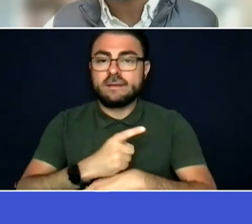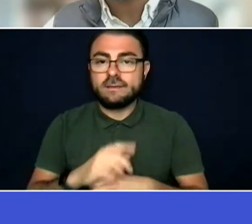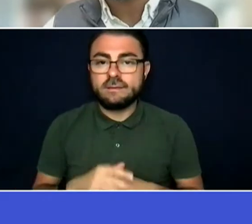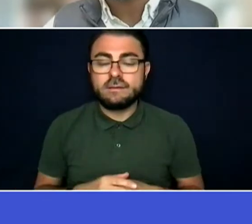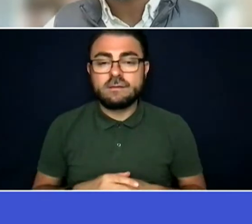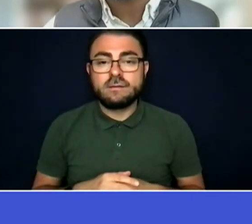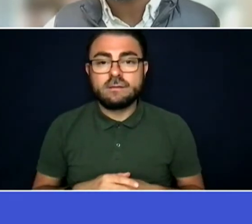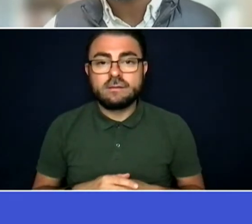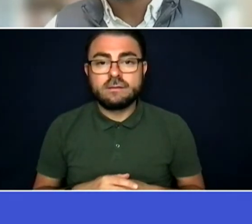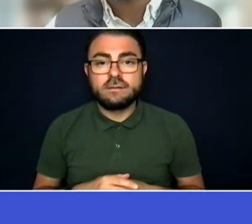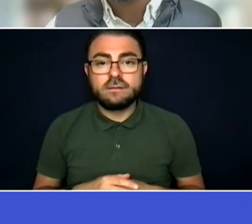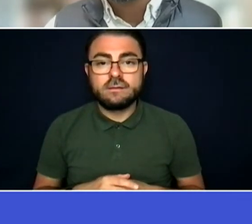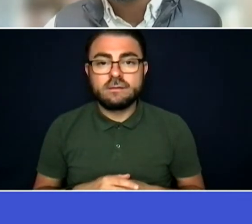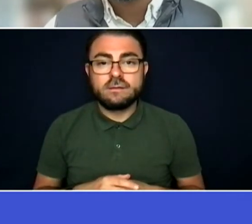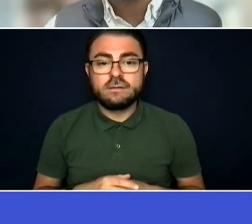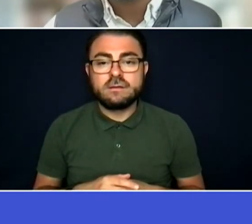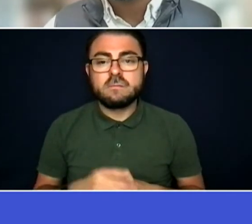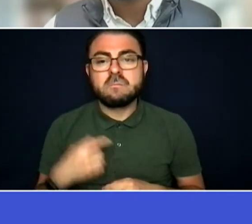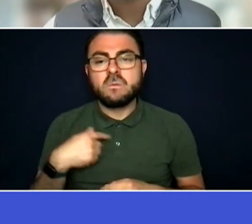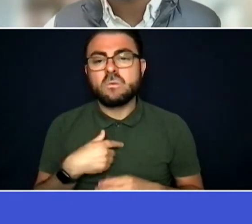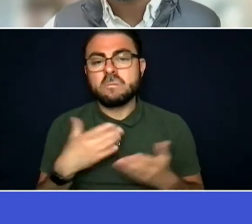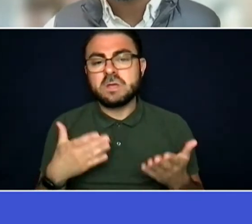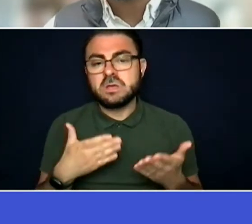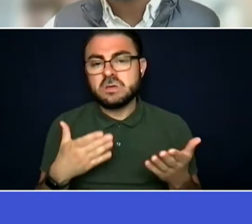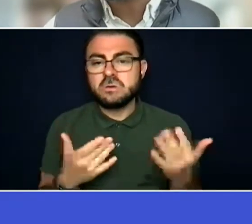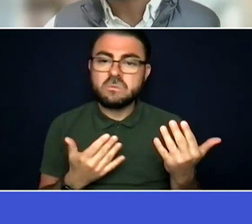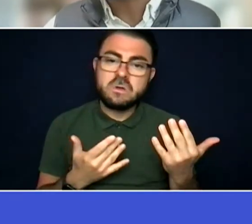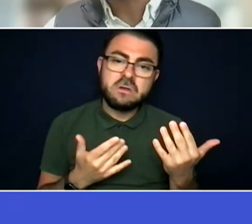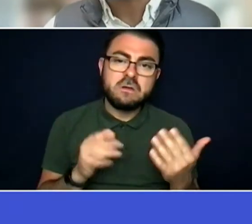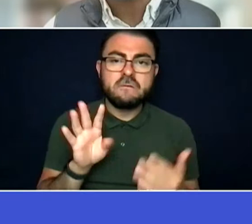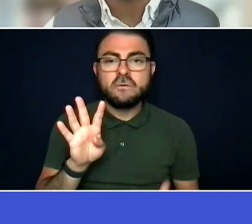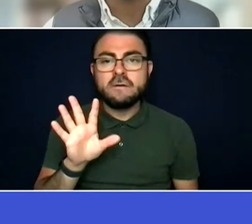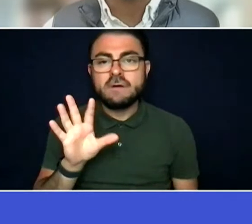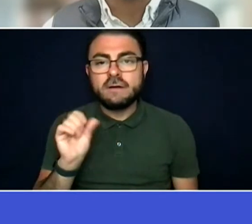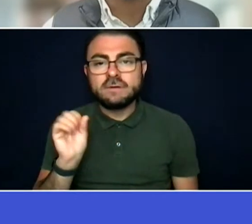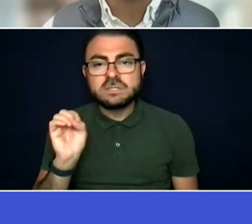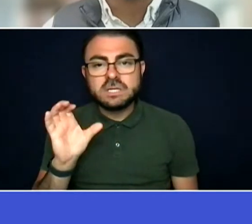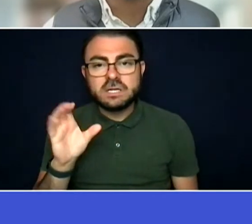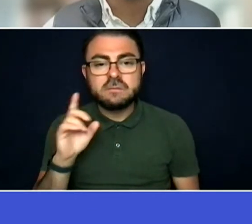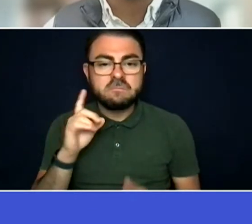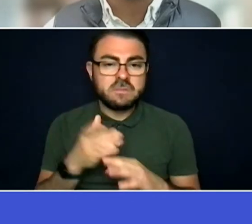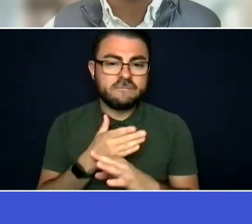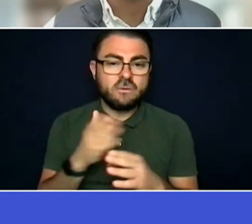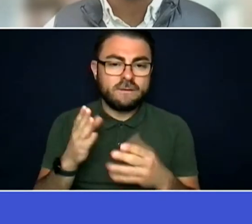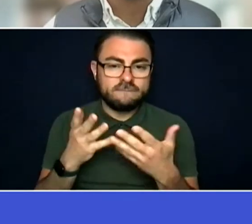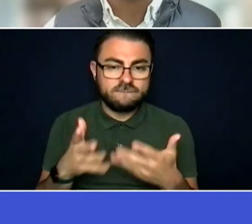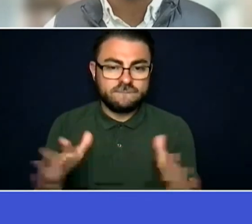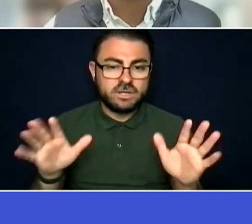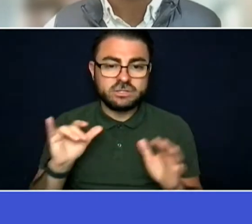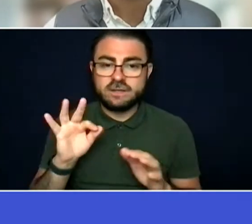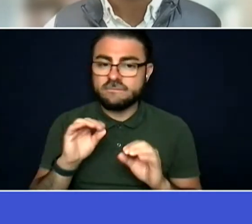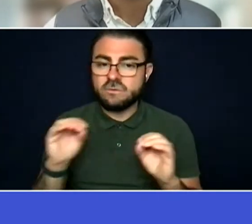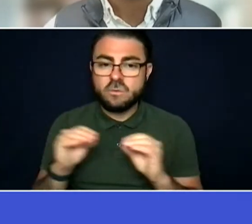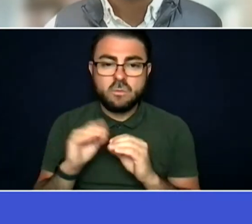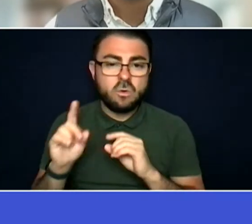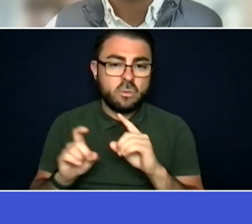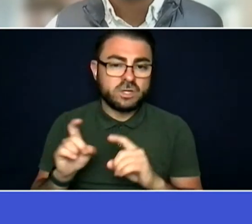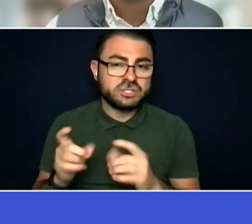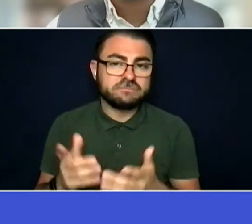we'll simmer here and linger here for another about 45 seconds before we call it, if there's no other questions.